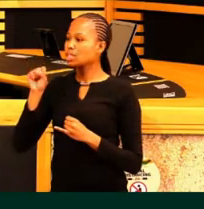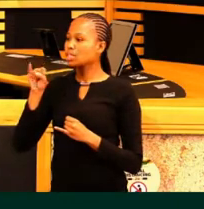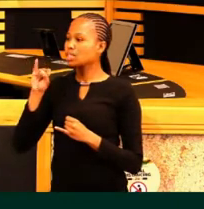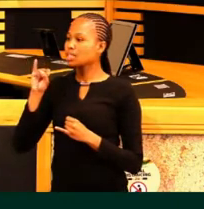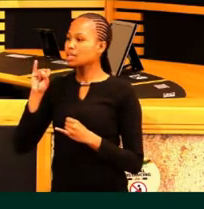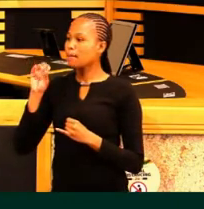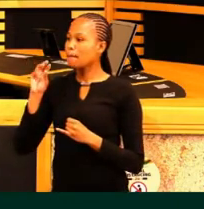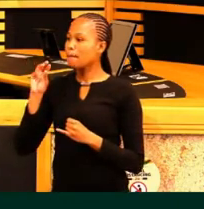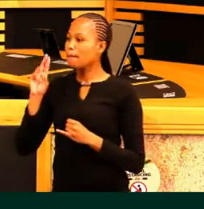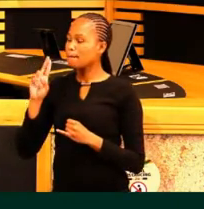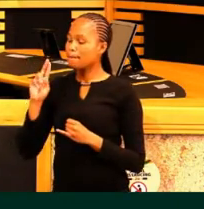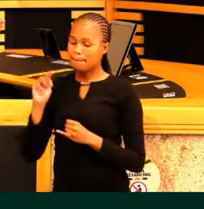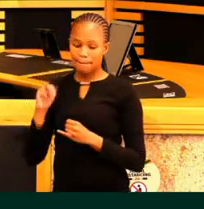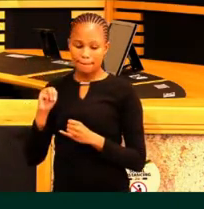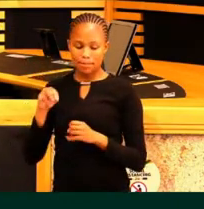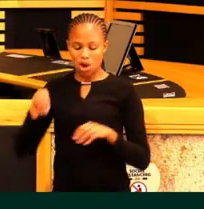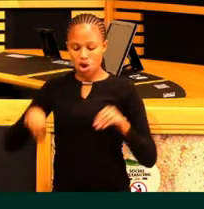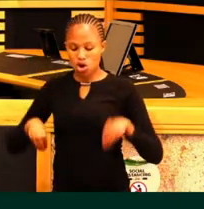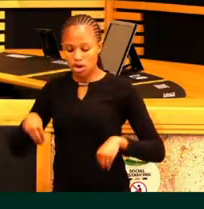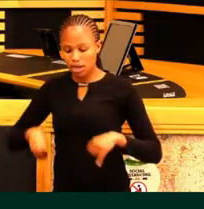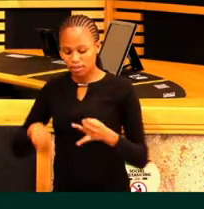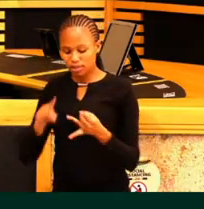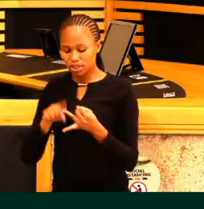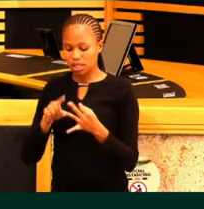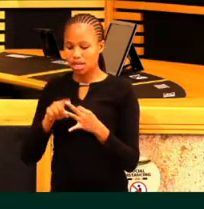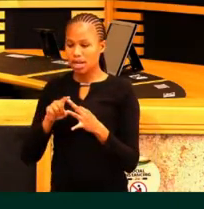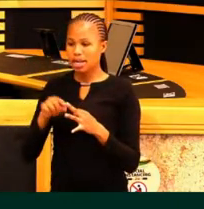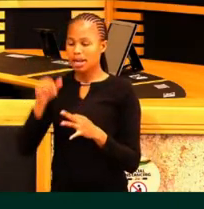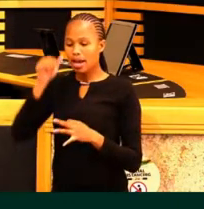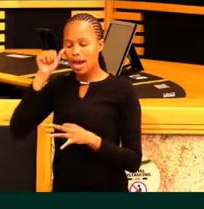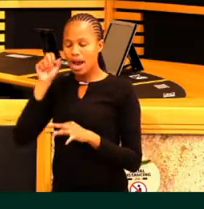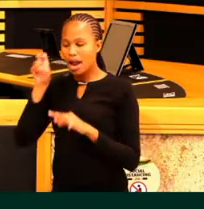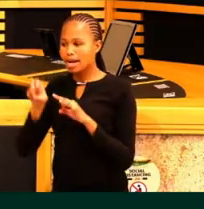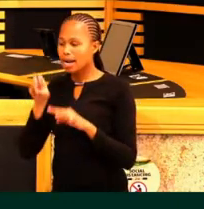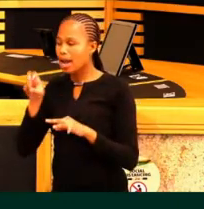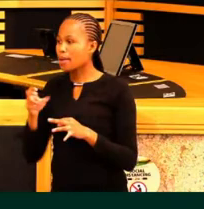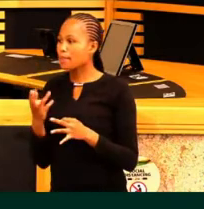the corruption a crime